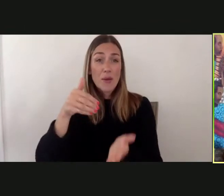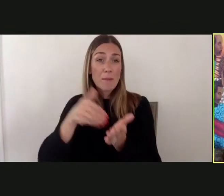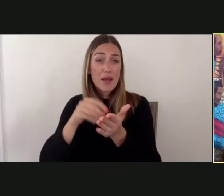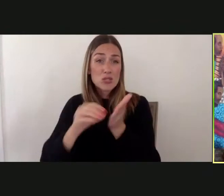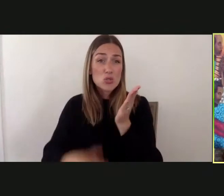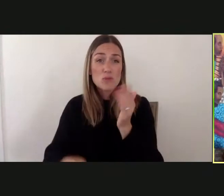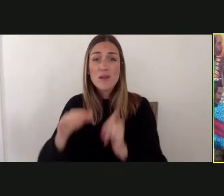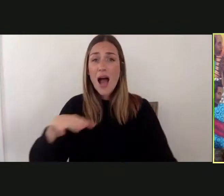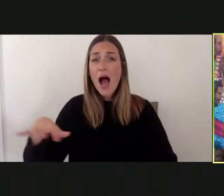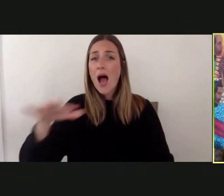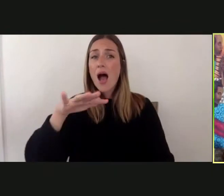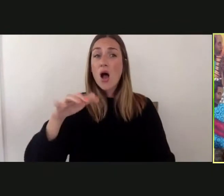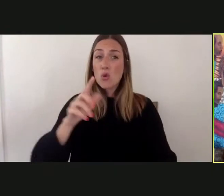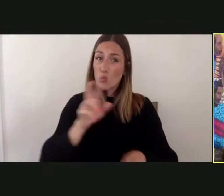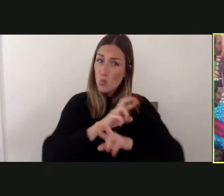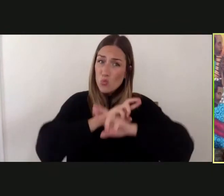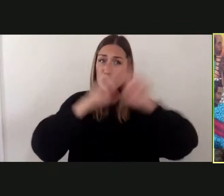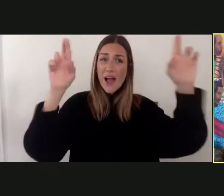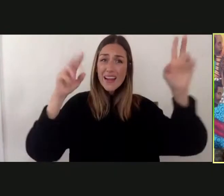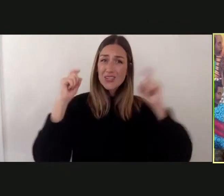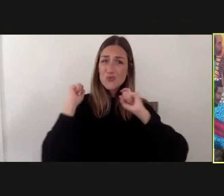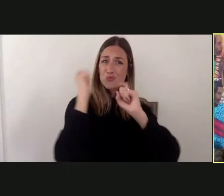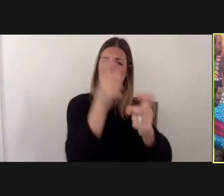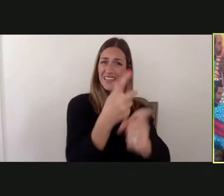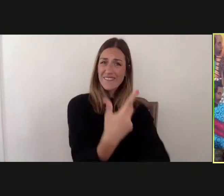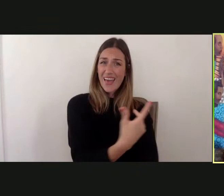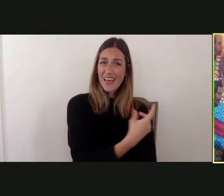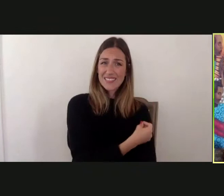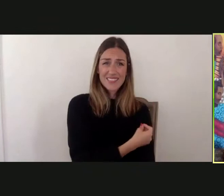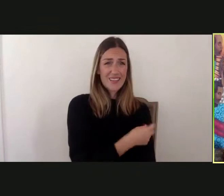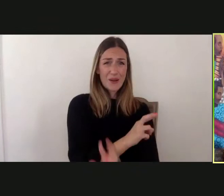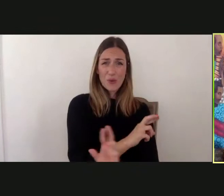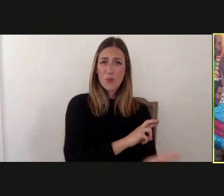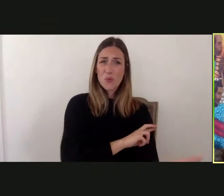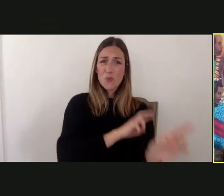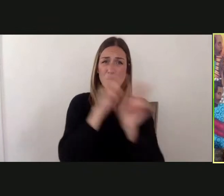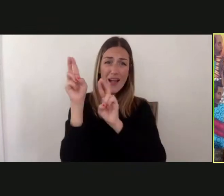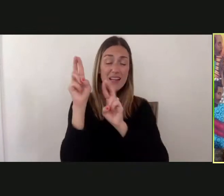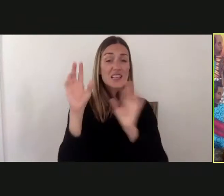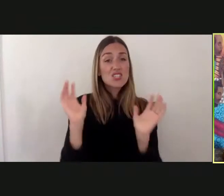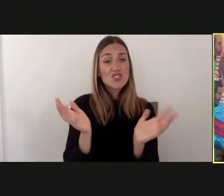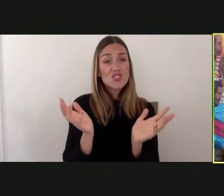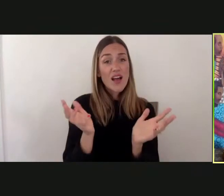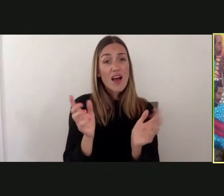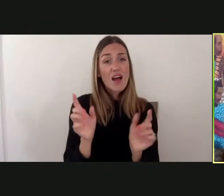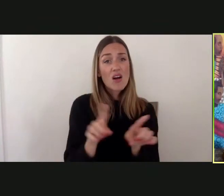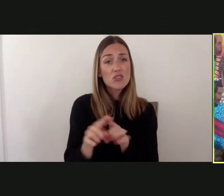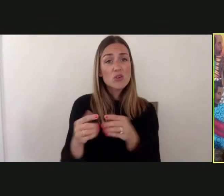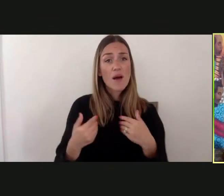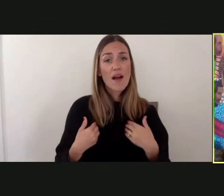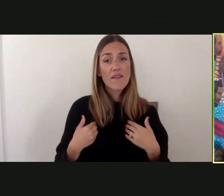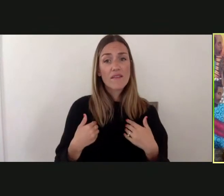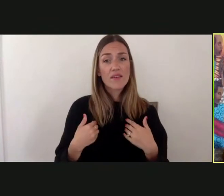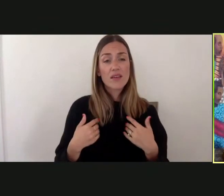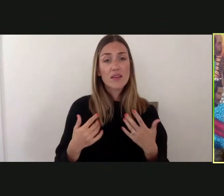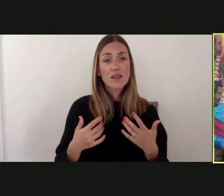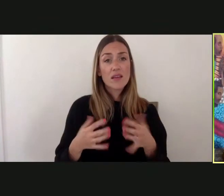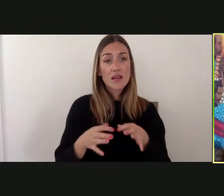the community ready to give you vaccines. In the chat, you also have the Wayne